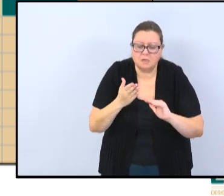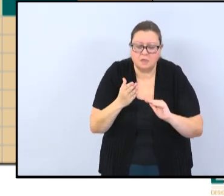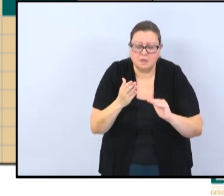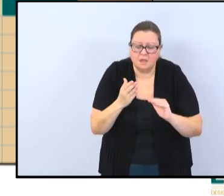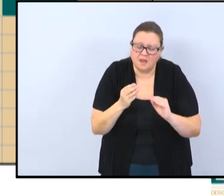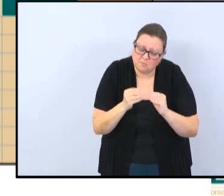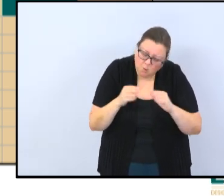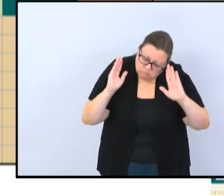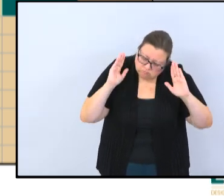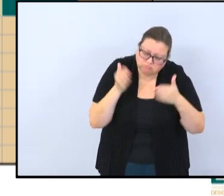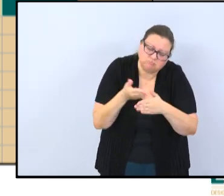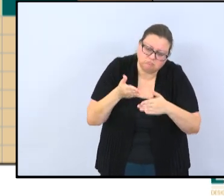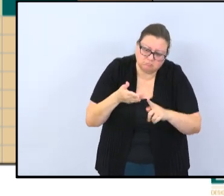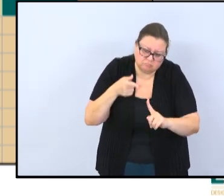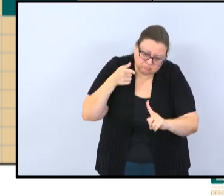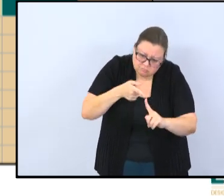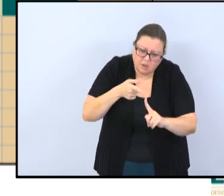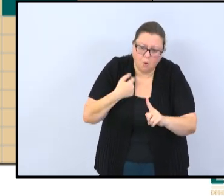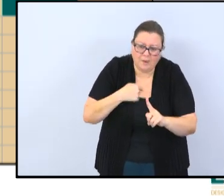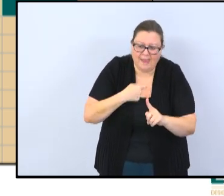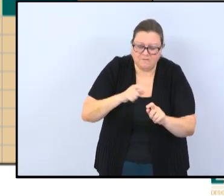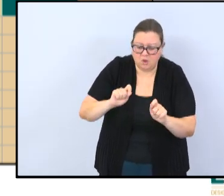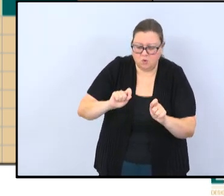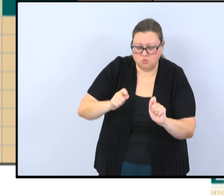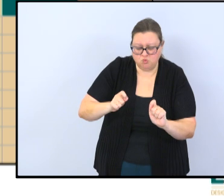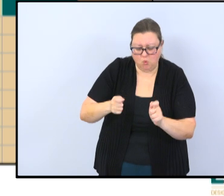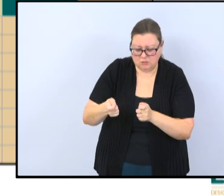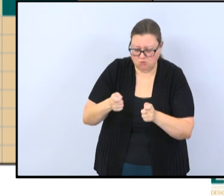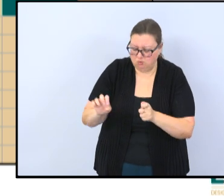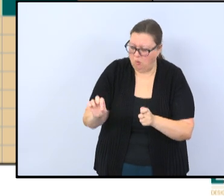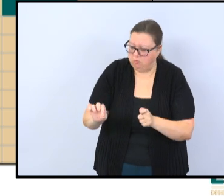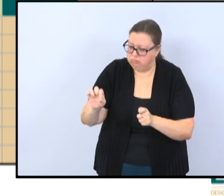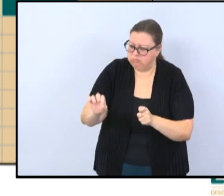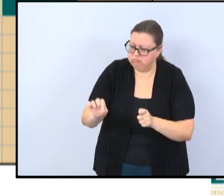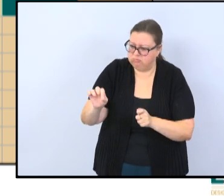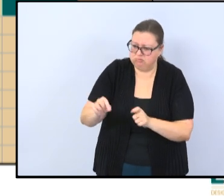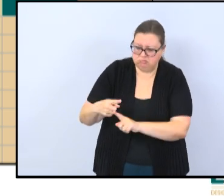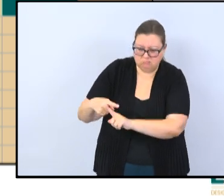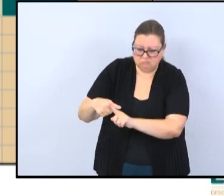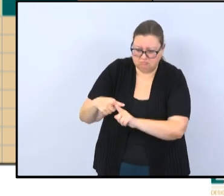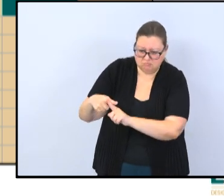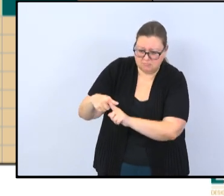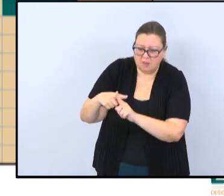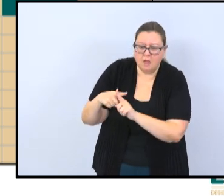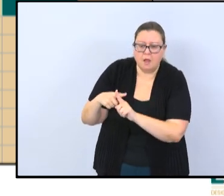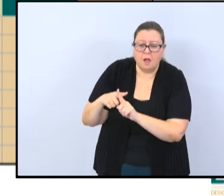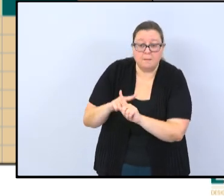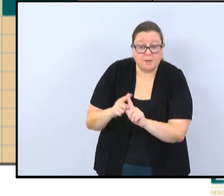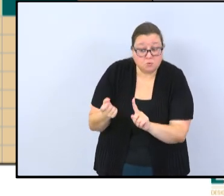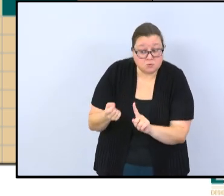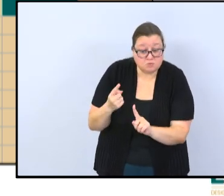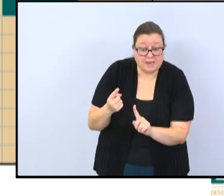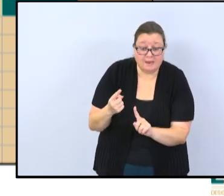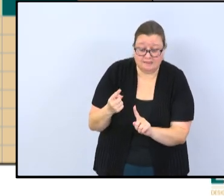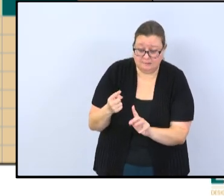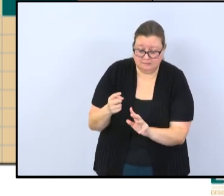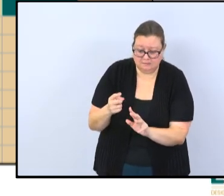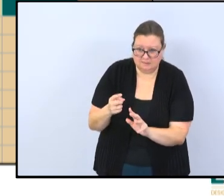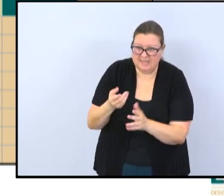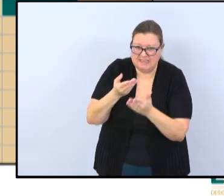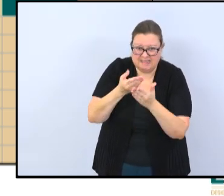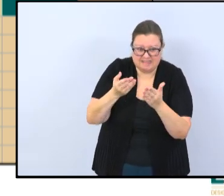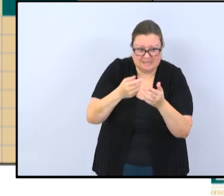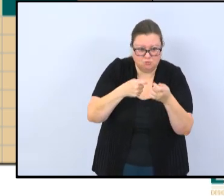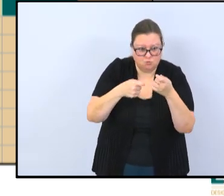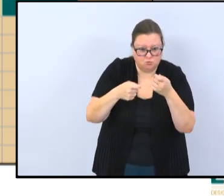more dedicated into, we have controls in all our schools. This is really to basically tie in those components into the replacements